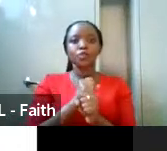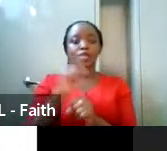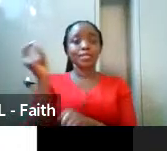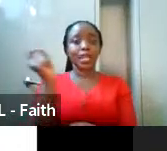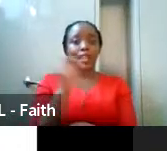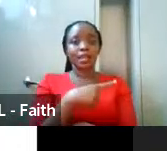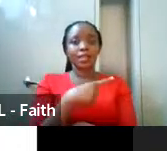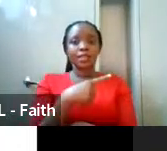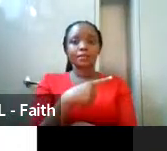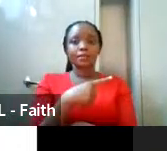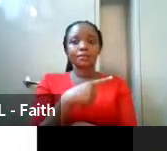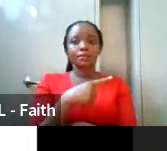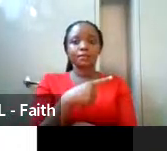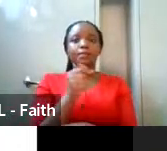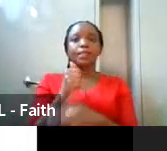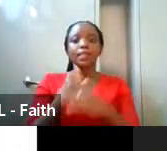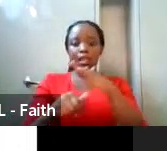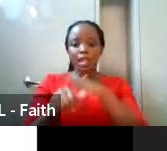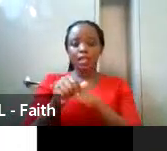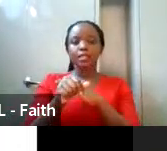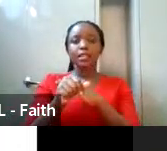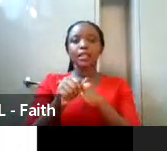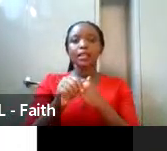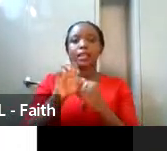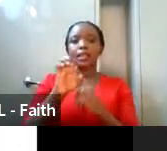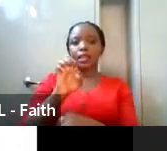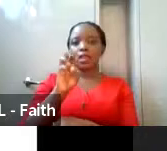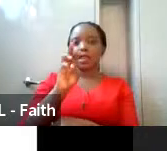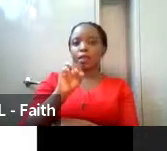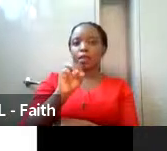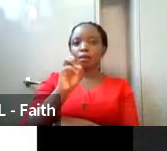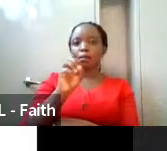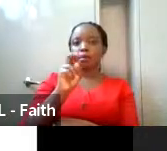salaries. So it's captured under emoluments.